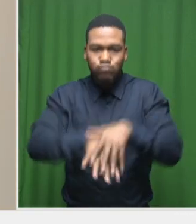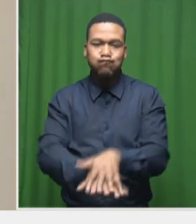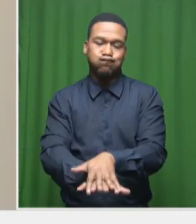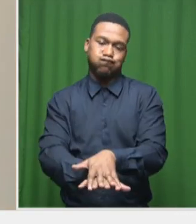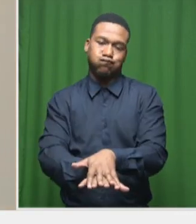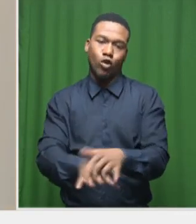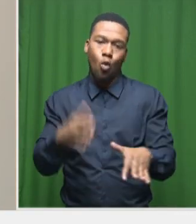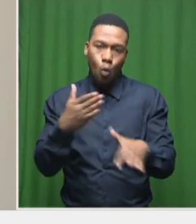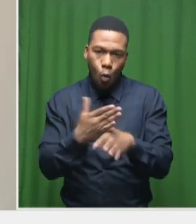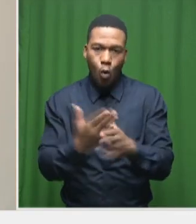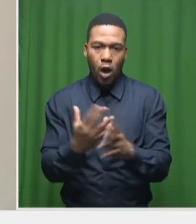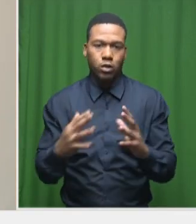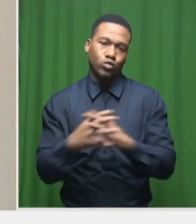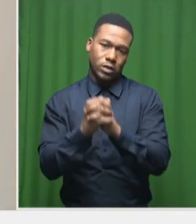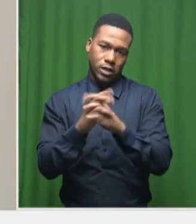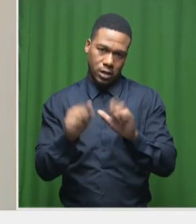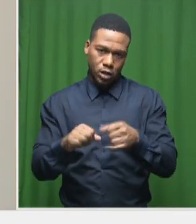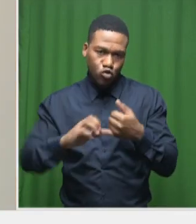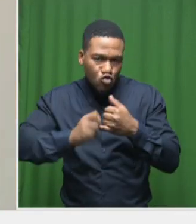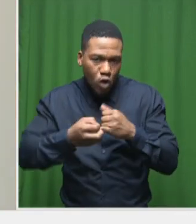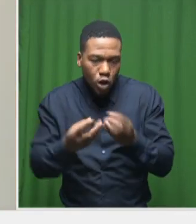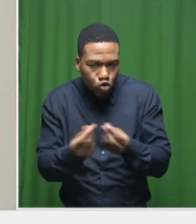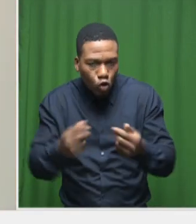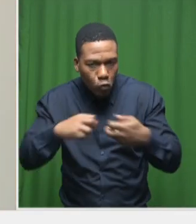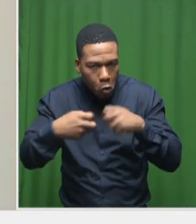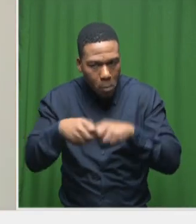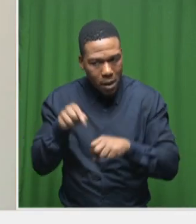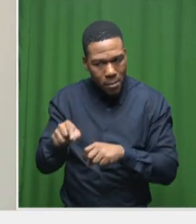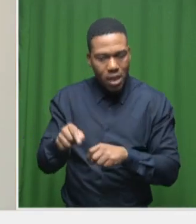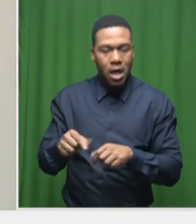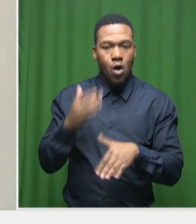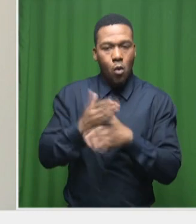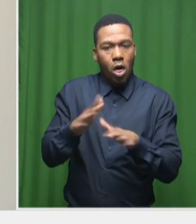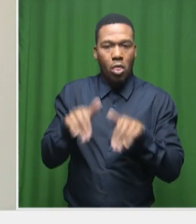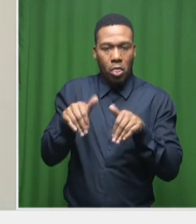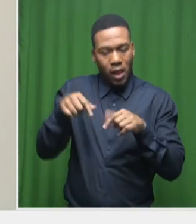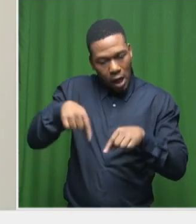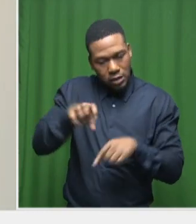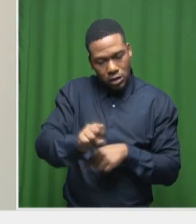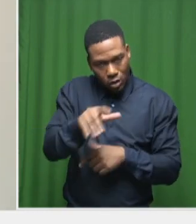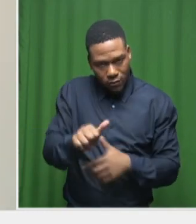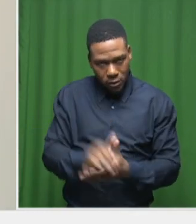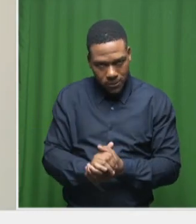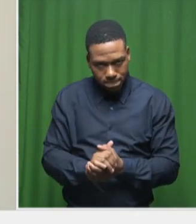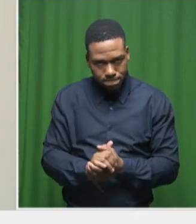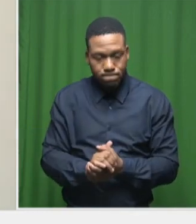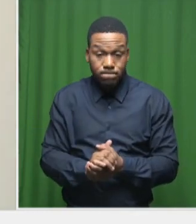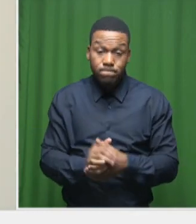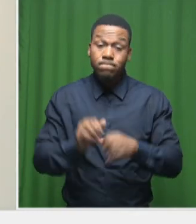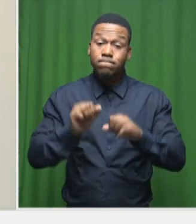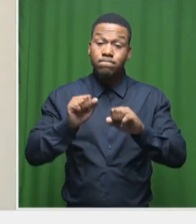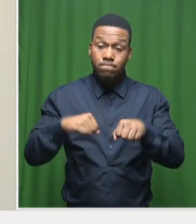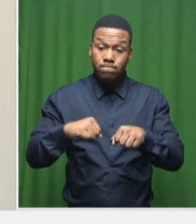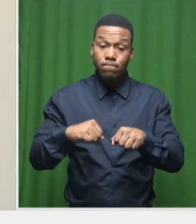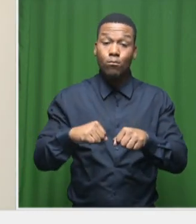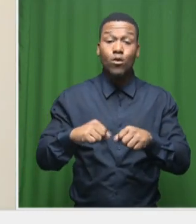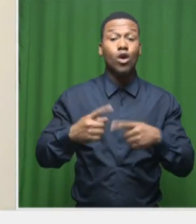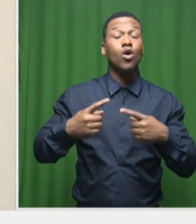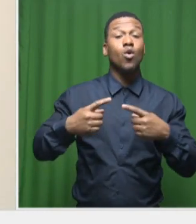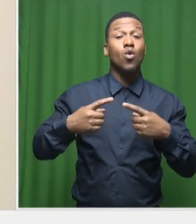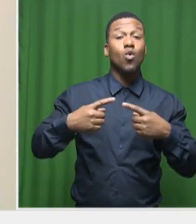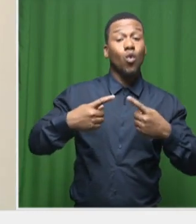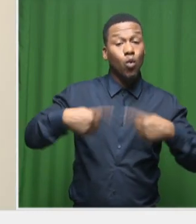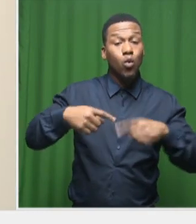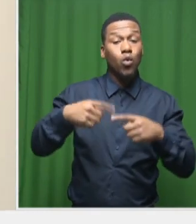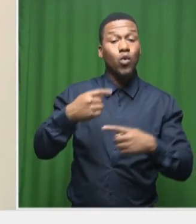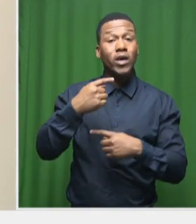terms of addressing the unemployment and addressing the gaps that South Africa is facing. And we saying as CSIR, we